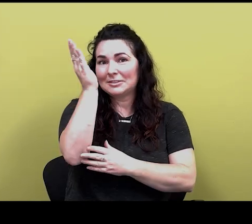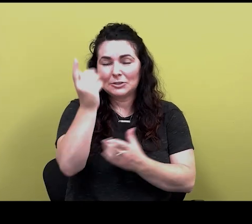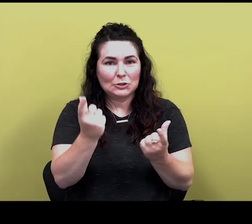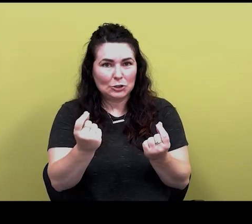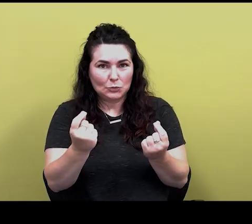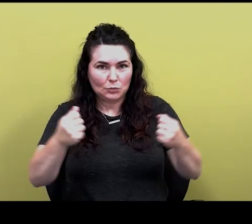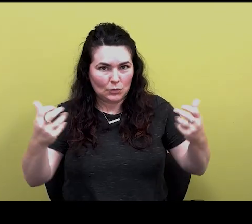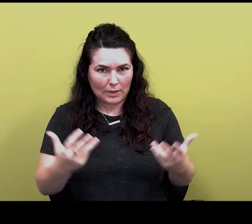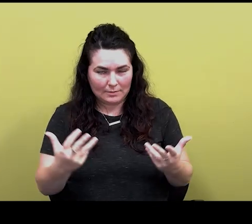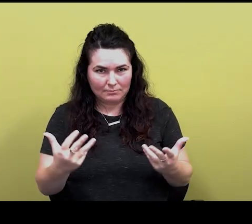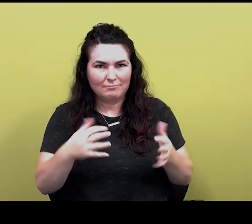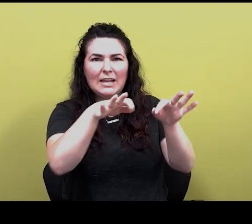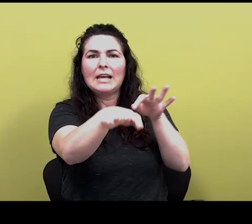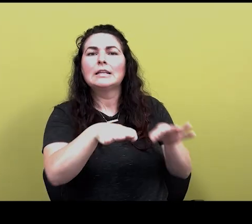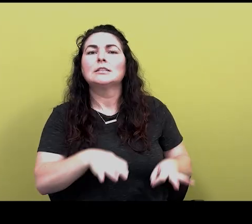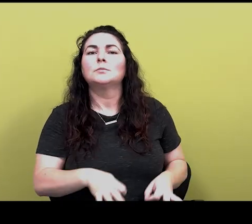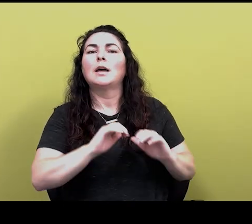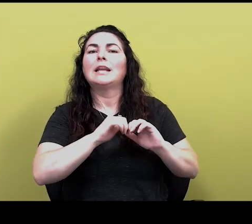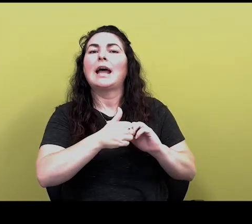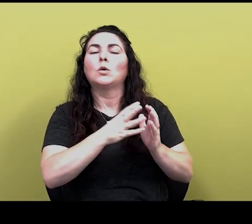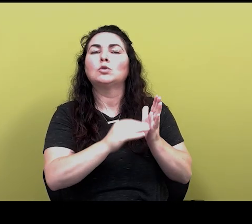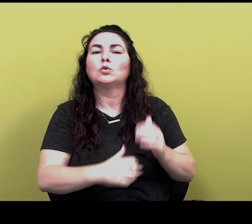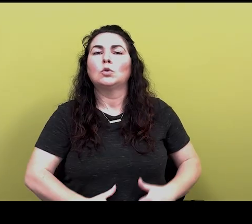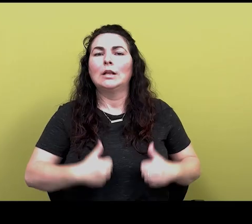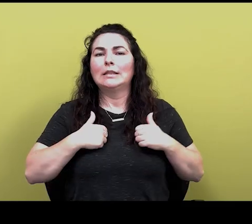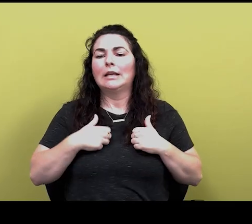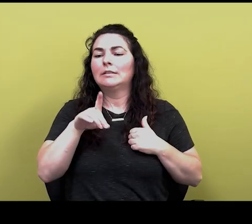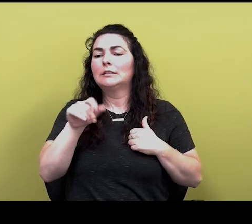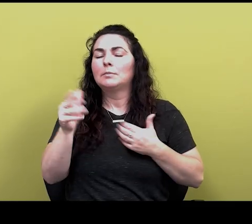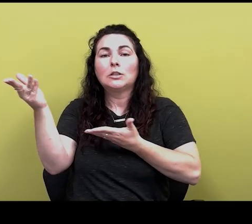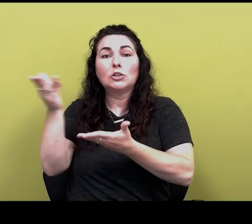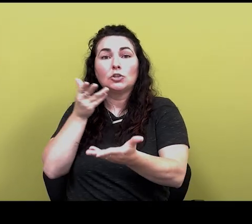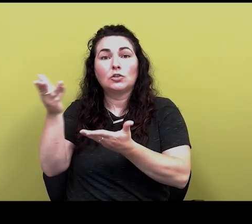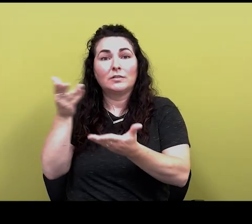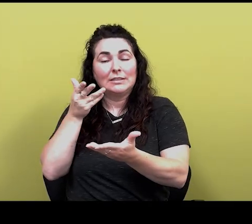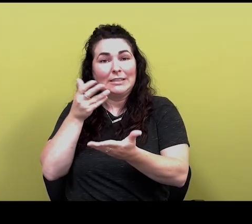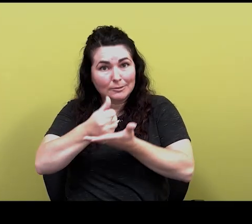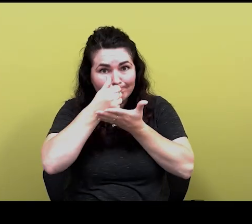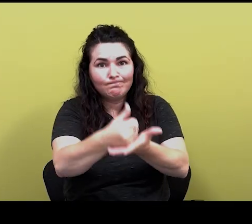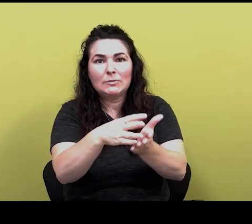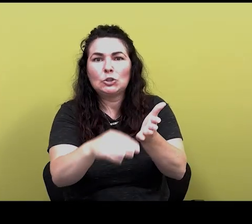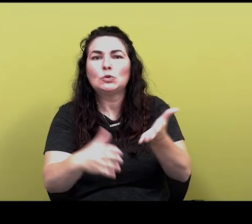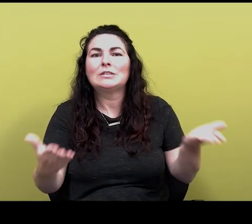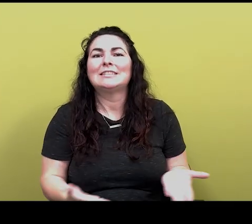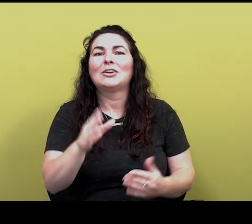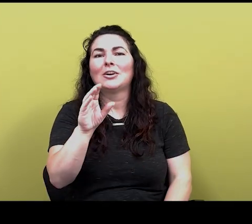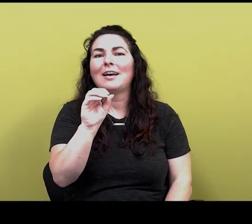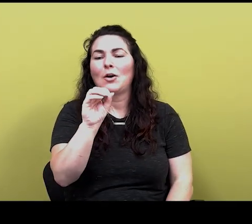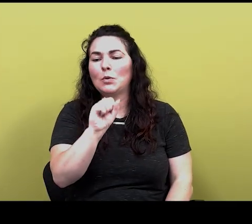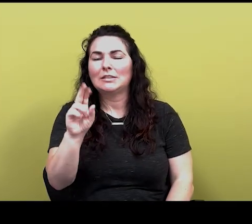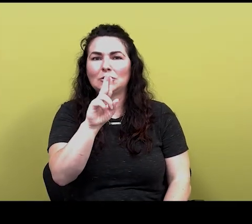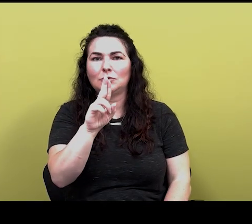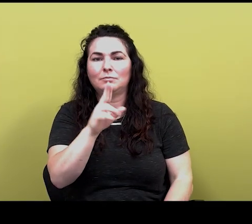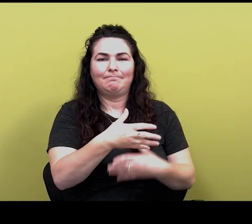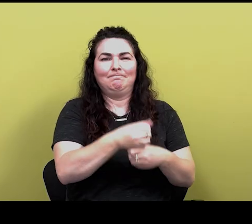This presentation is designed to provide an overview of student life disability services at Ohio State University, which will often be abbreviated